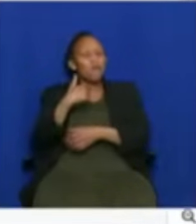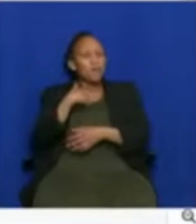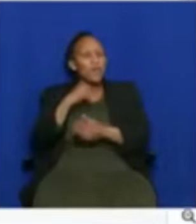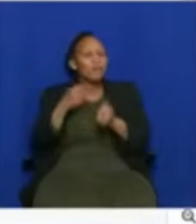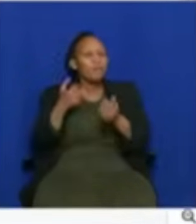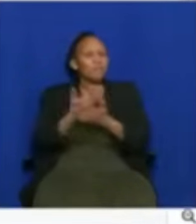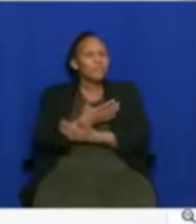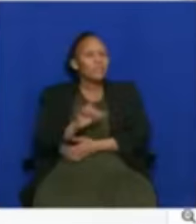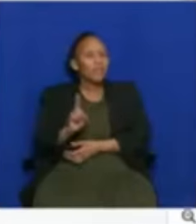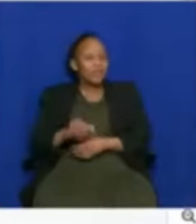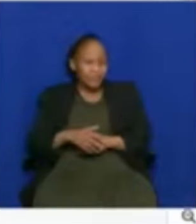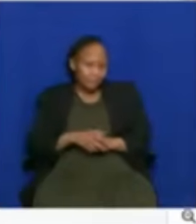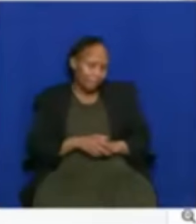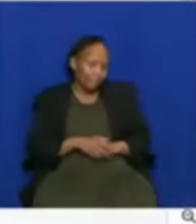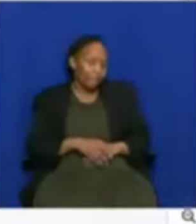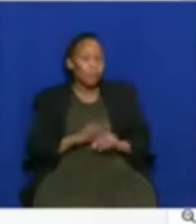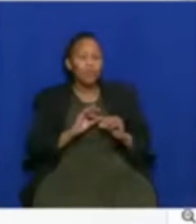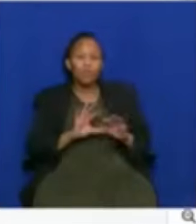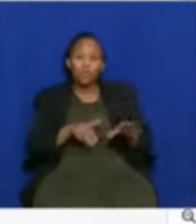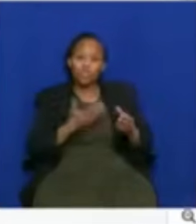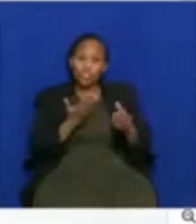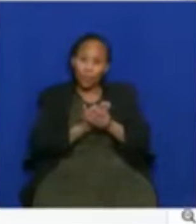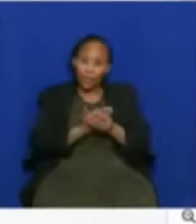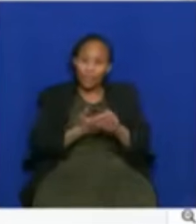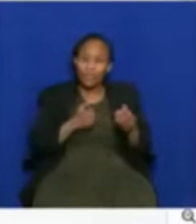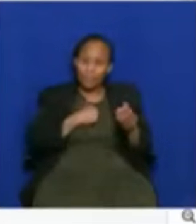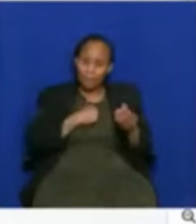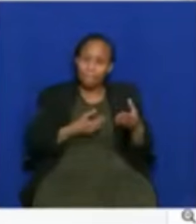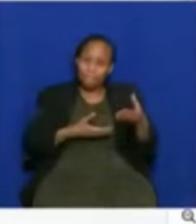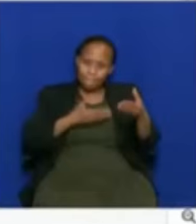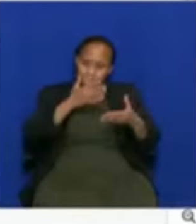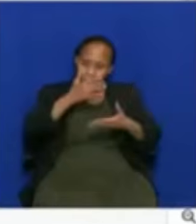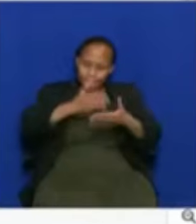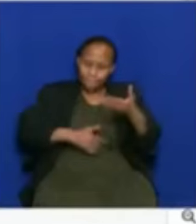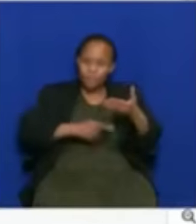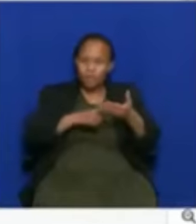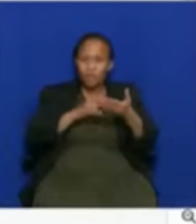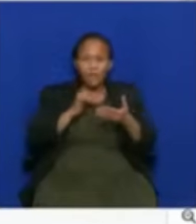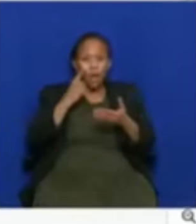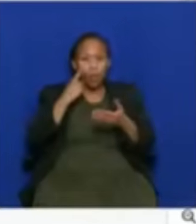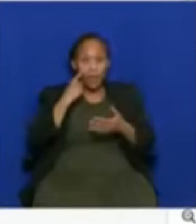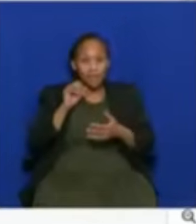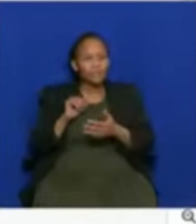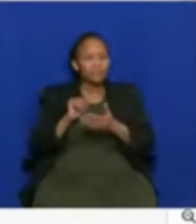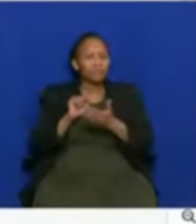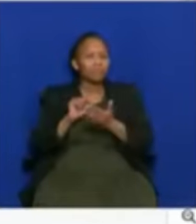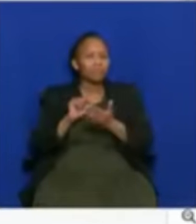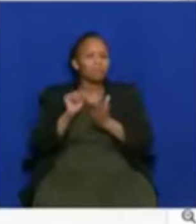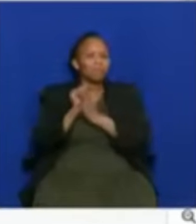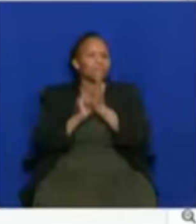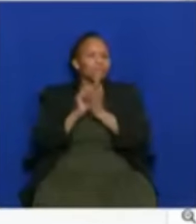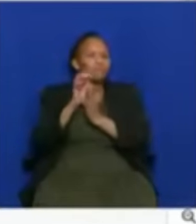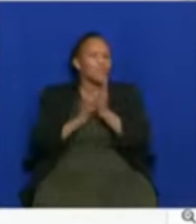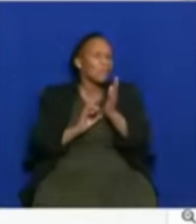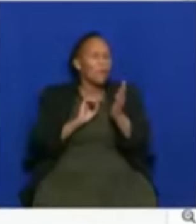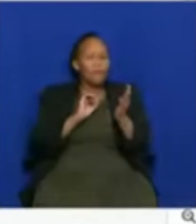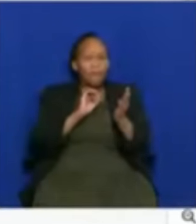docket itself, there's Yes. no witness statement there. A witness statement comes, I think it's further down in the docket amongst